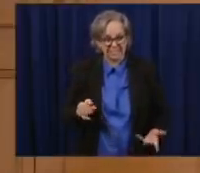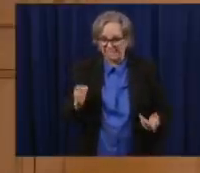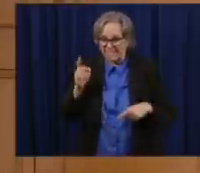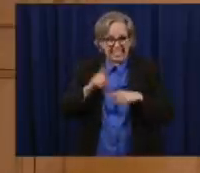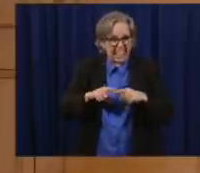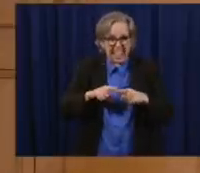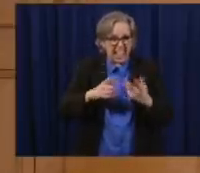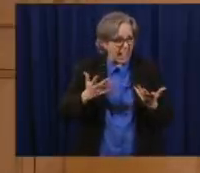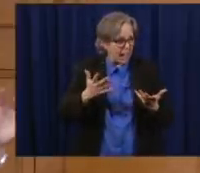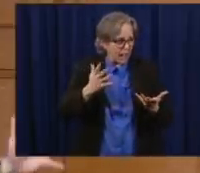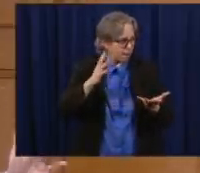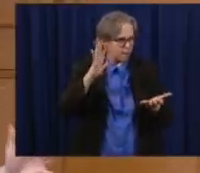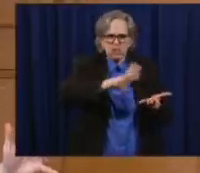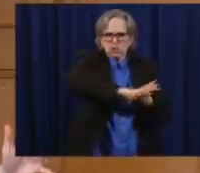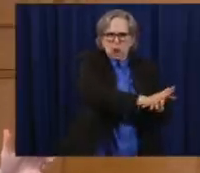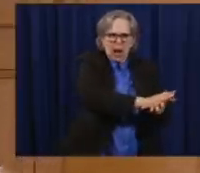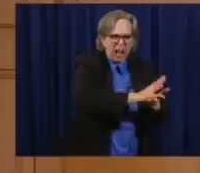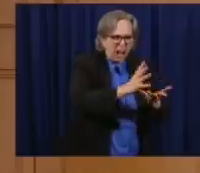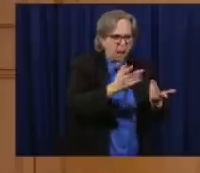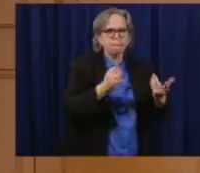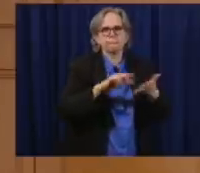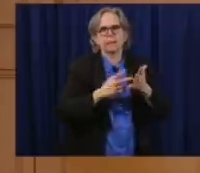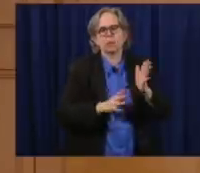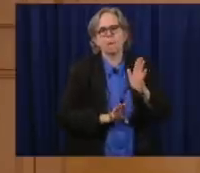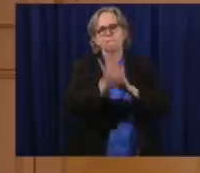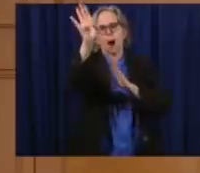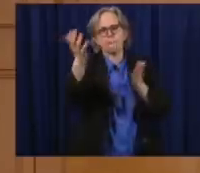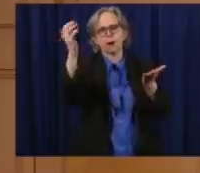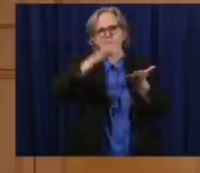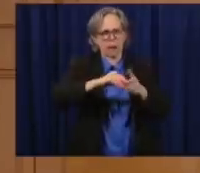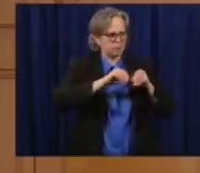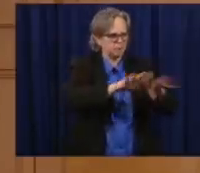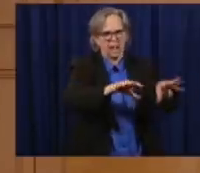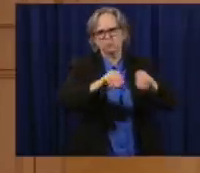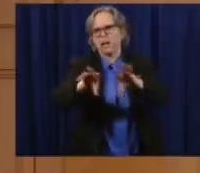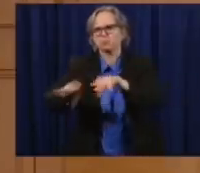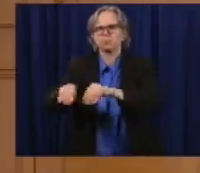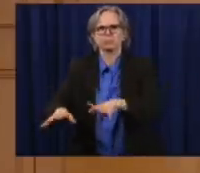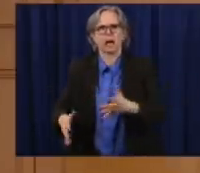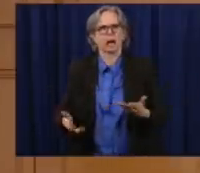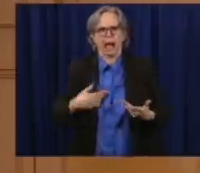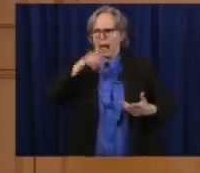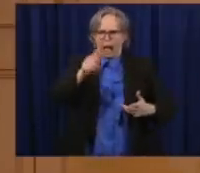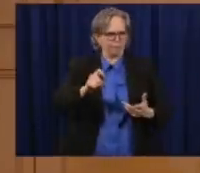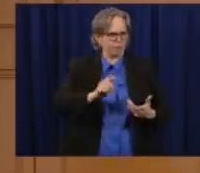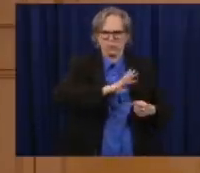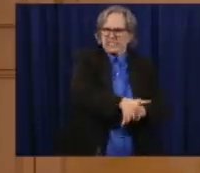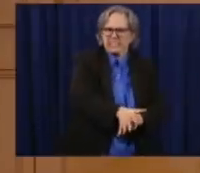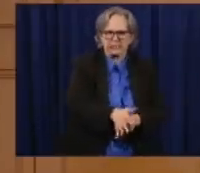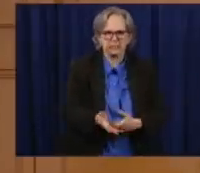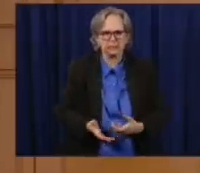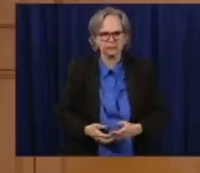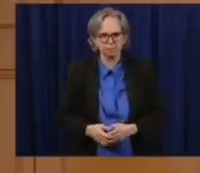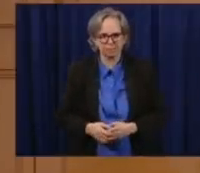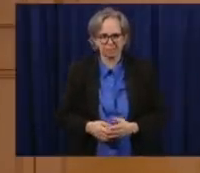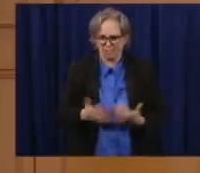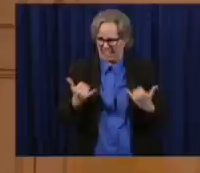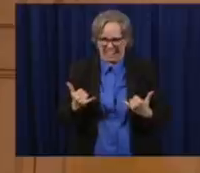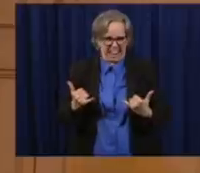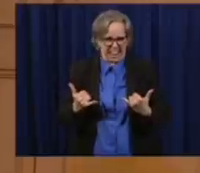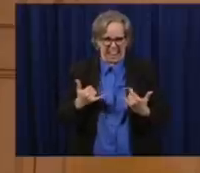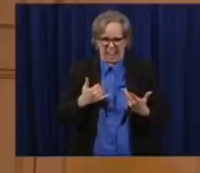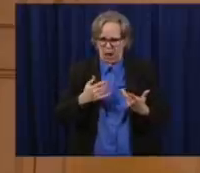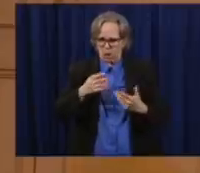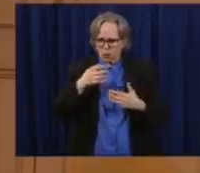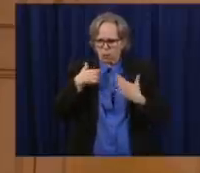will become a bigger and bigger community spread. So our whole goal moving forward is having every tool to keep those